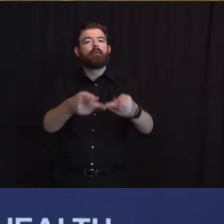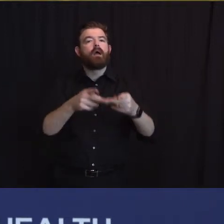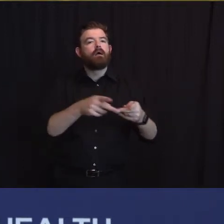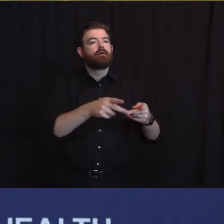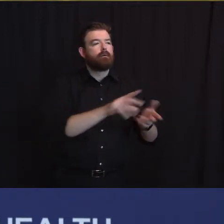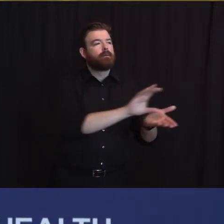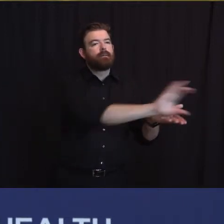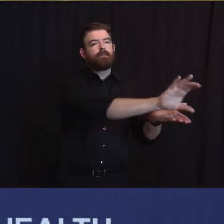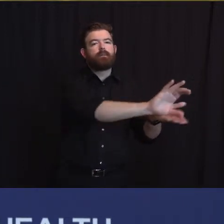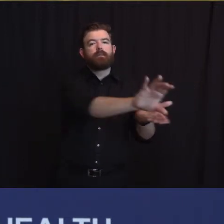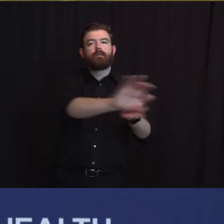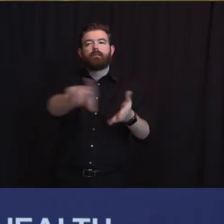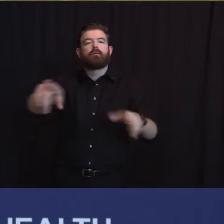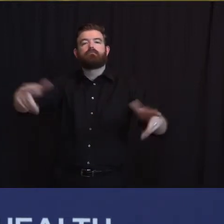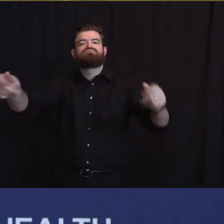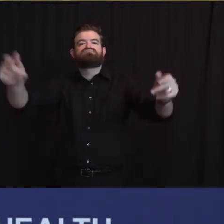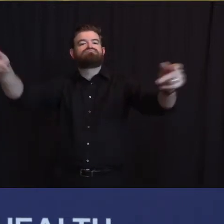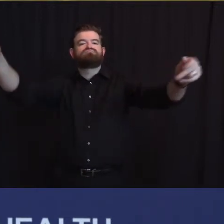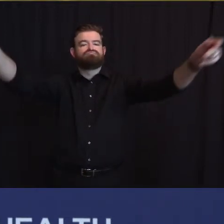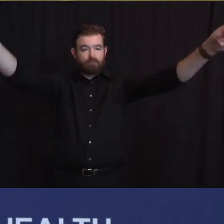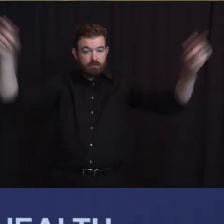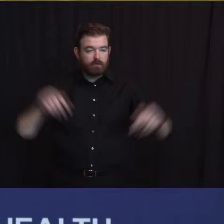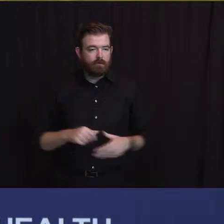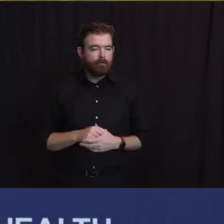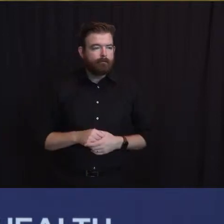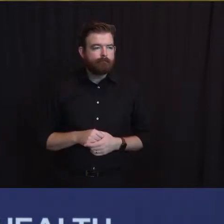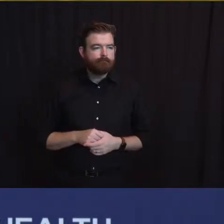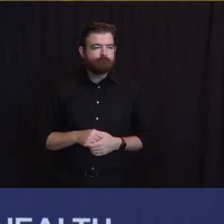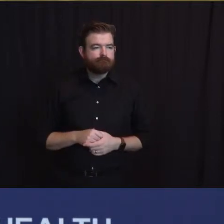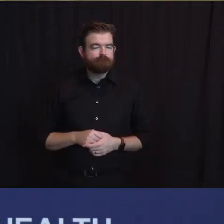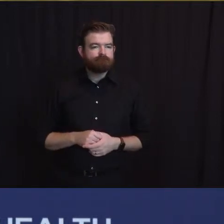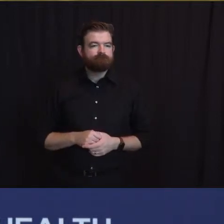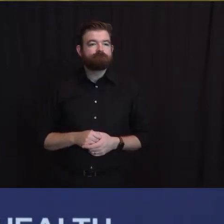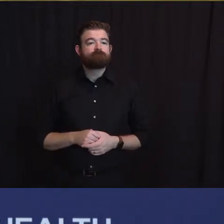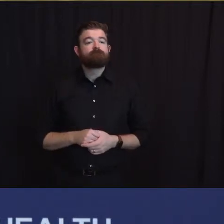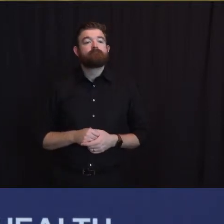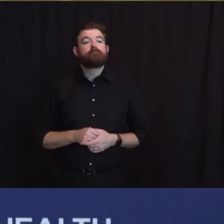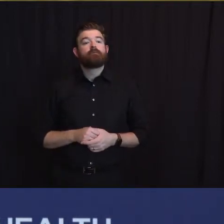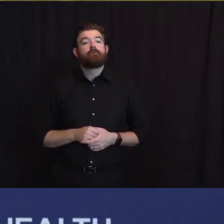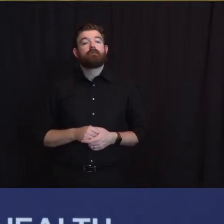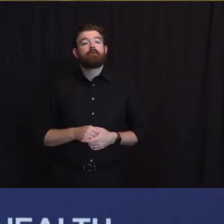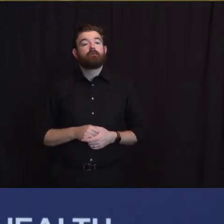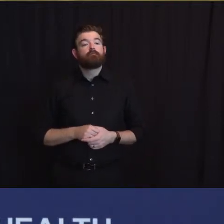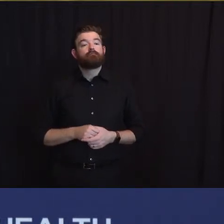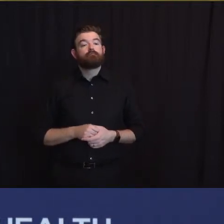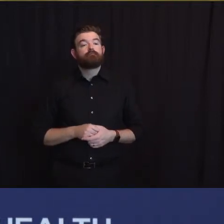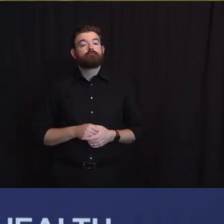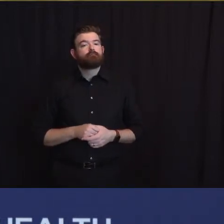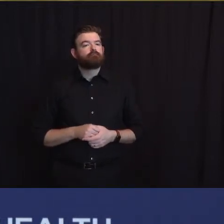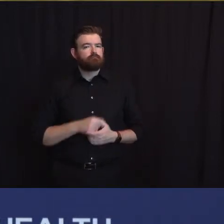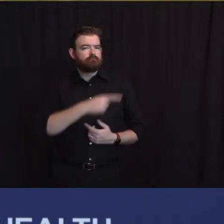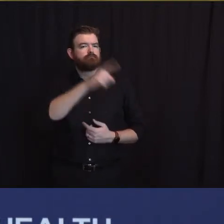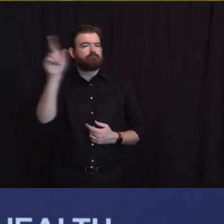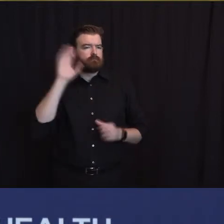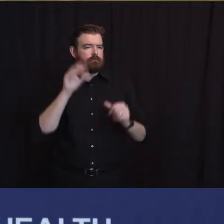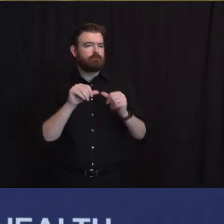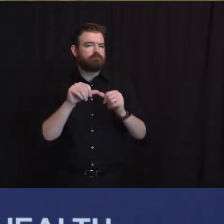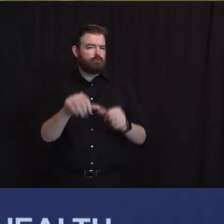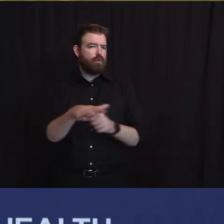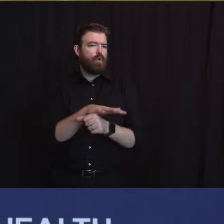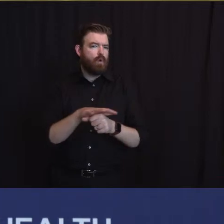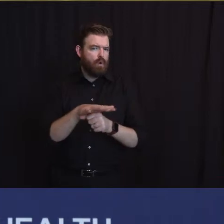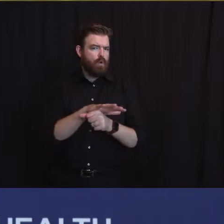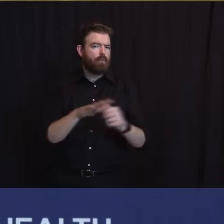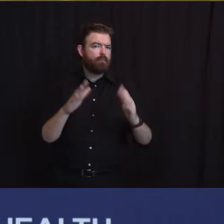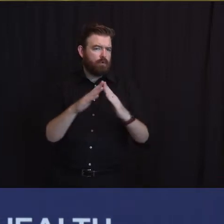you would not see is the support they're providing into community efforts. So they continue to be, unless Judy corrects the record here,